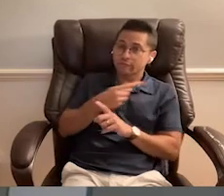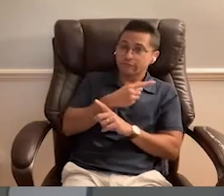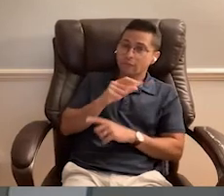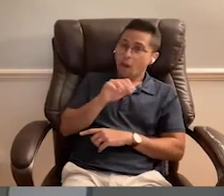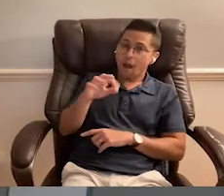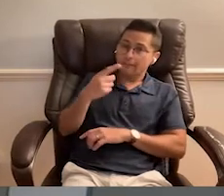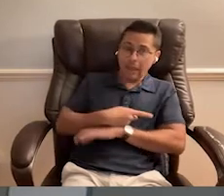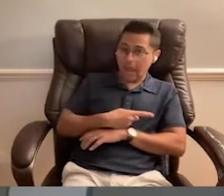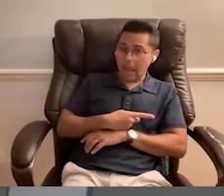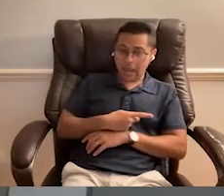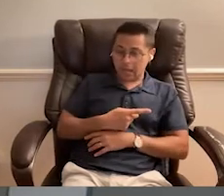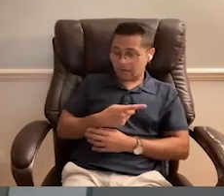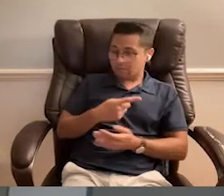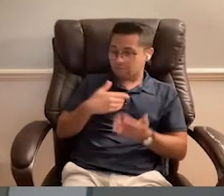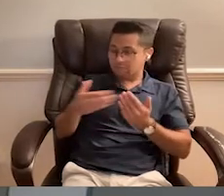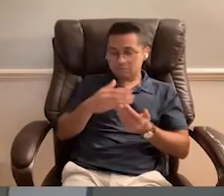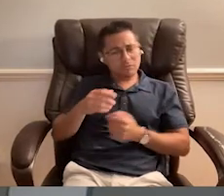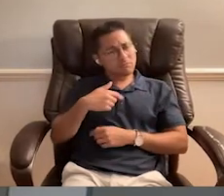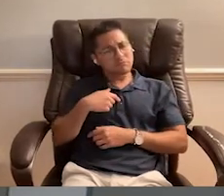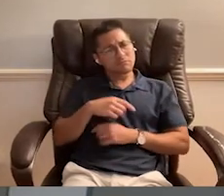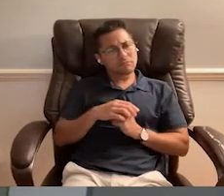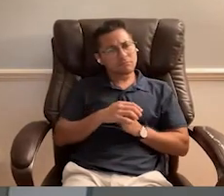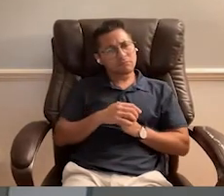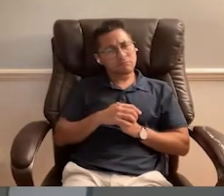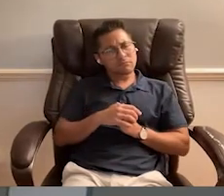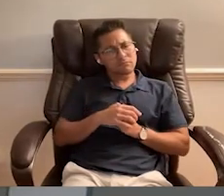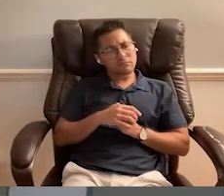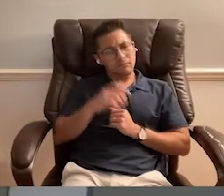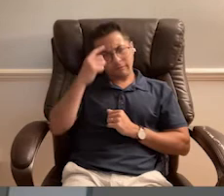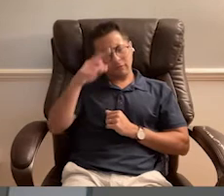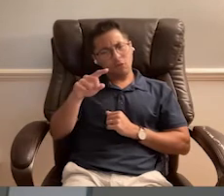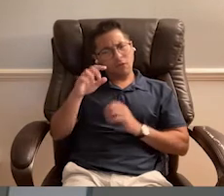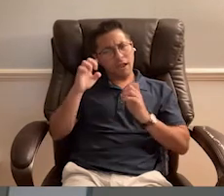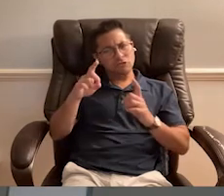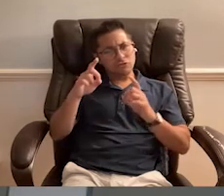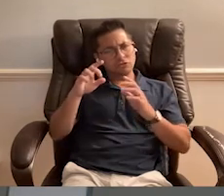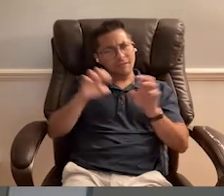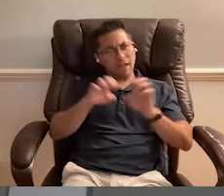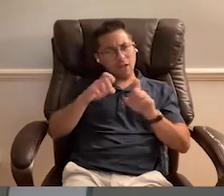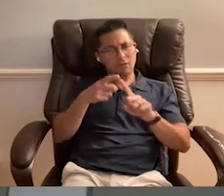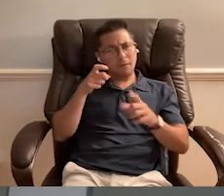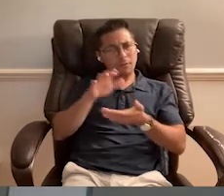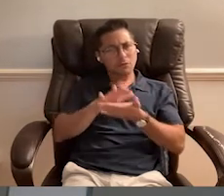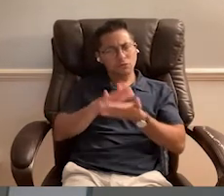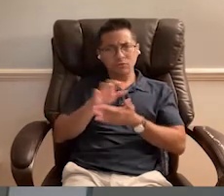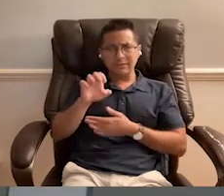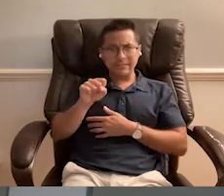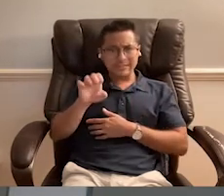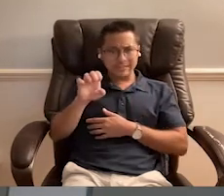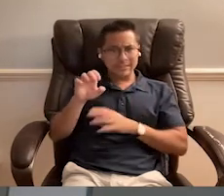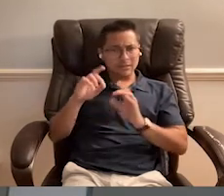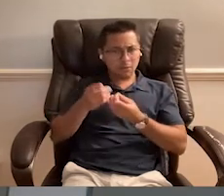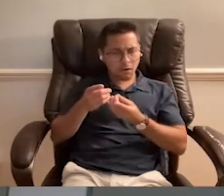Okay, so yeah, it's just an off day. Yeah. Okay. Thank you. Yes. So I have a question. In the psychoeducational evaluation from